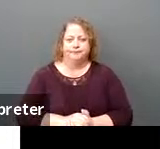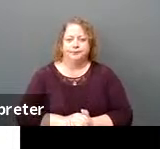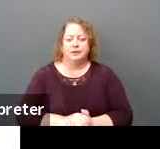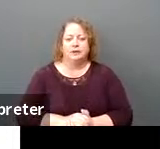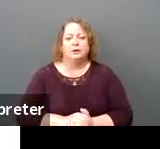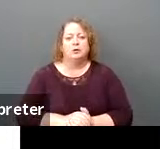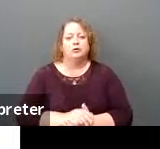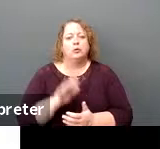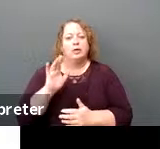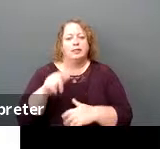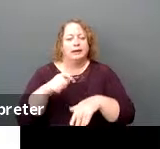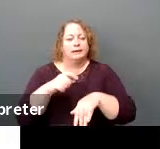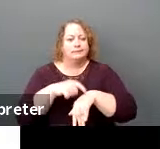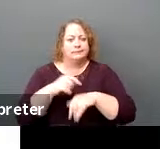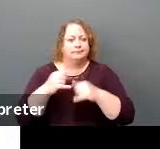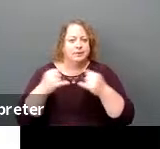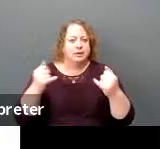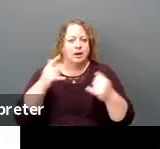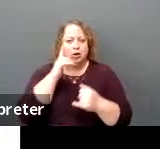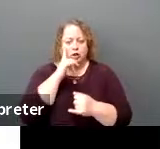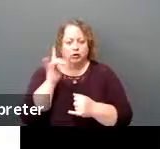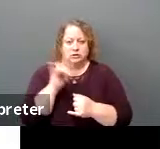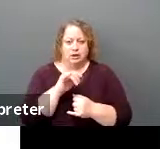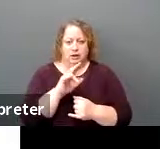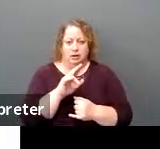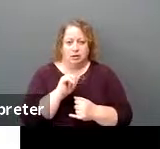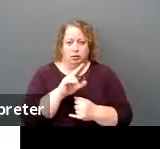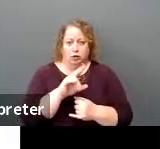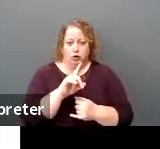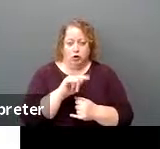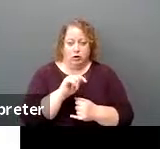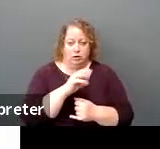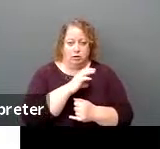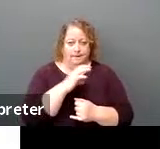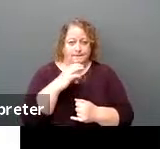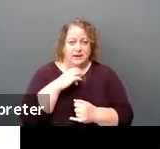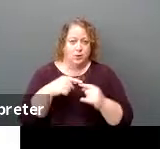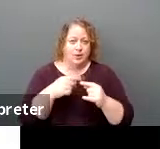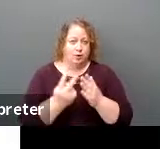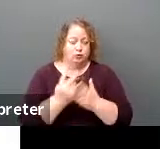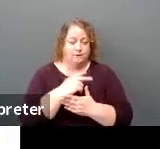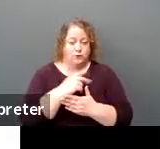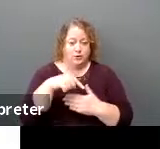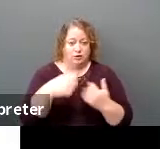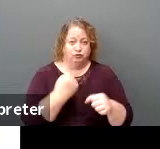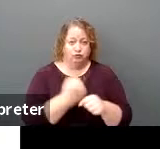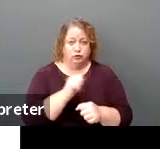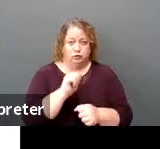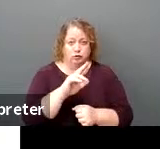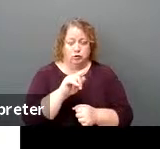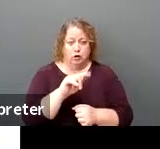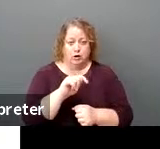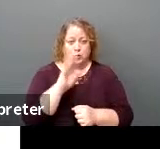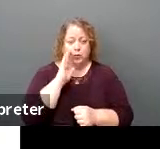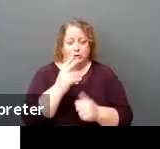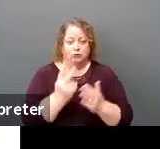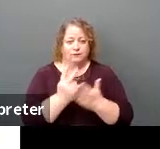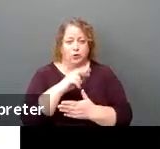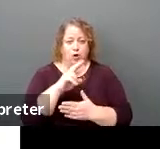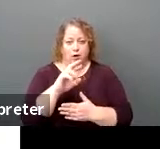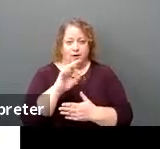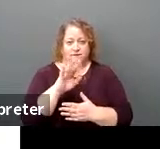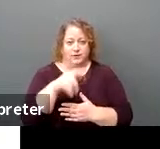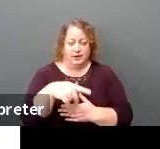Kind of what that timeline would look like is the Audit Committee, when they review the audit for this year, will review the RFP as